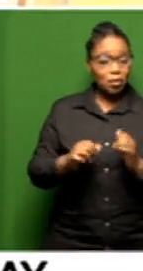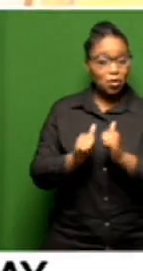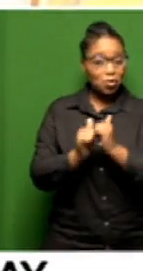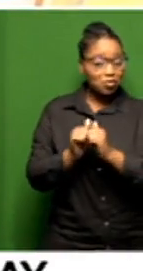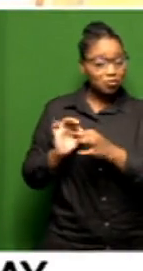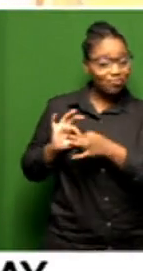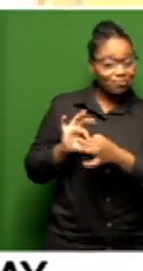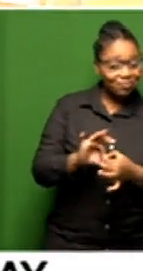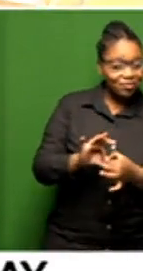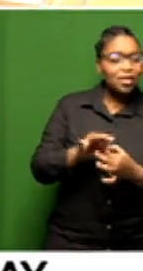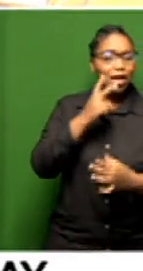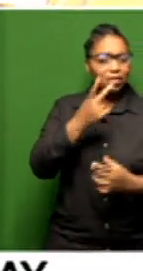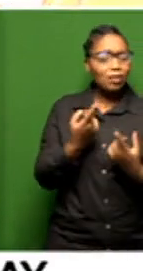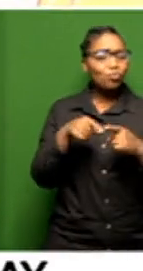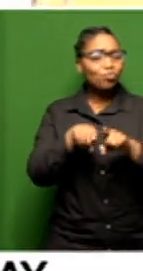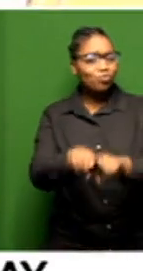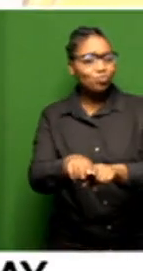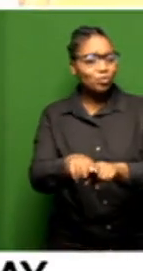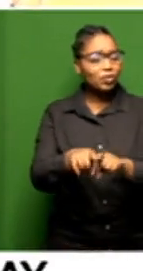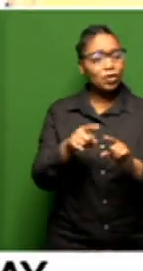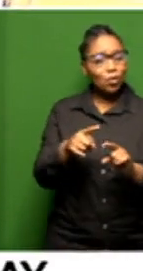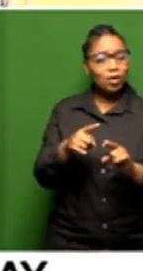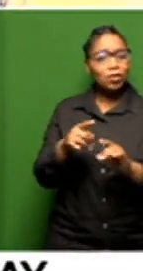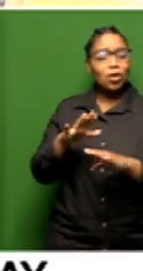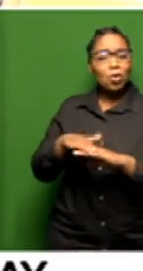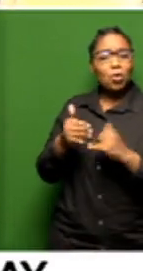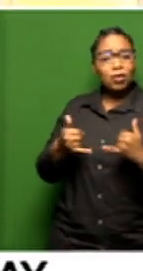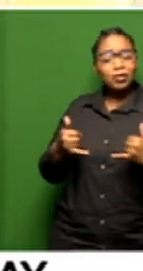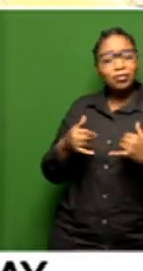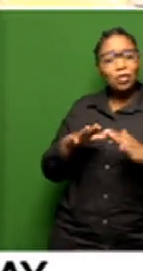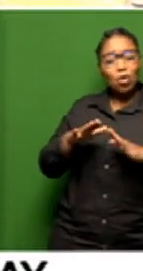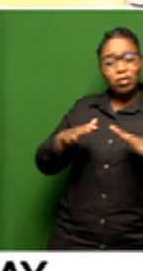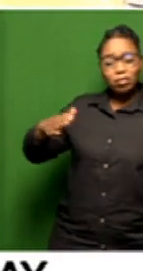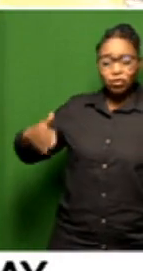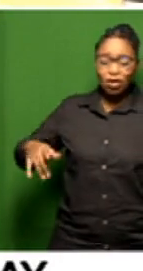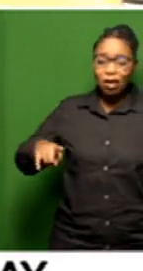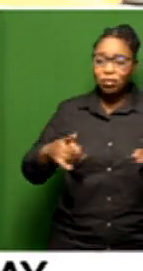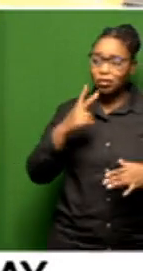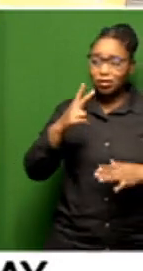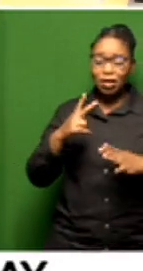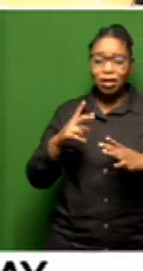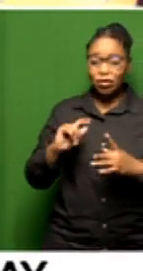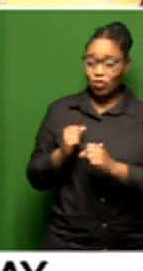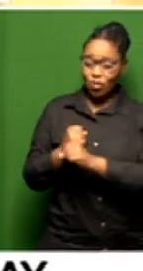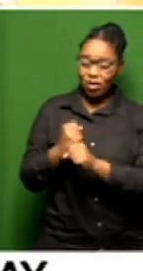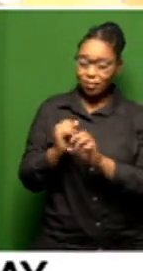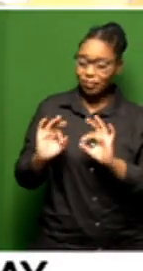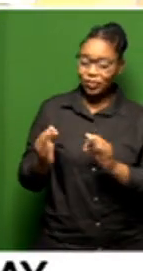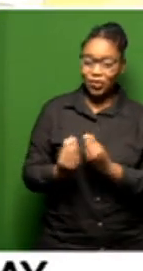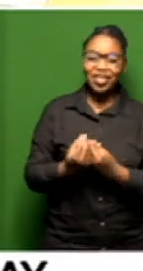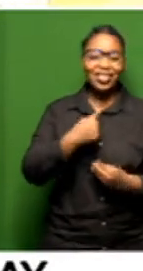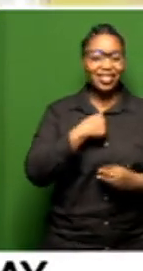be a synergy when it translates on stage. Tell us a little bit about that. Well, my relationship with Sello